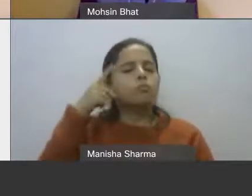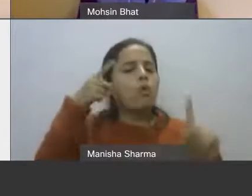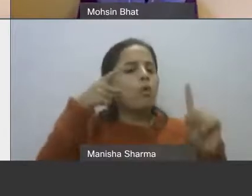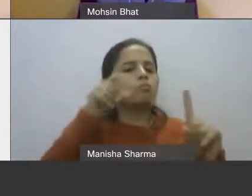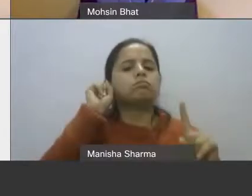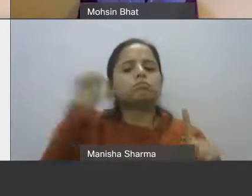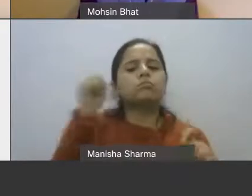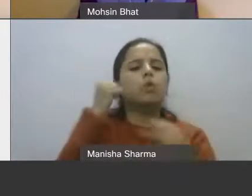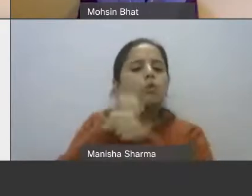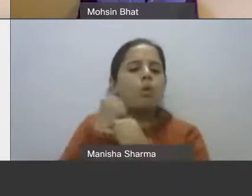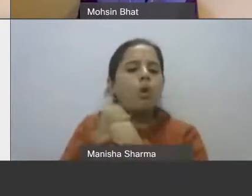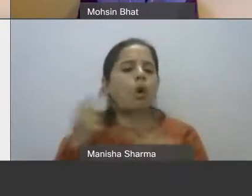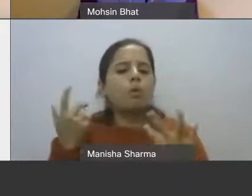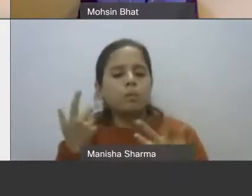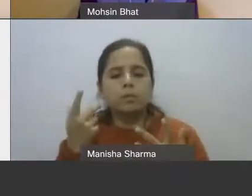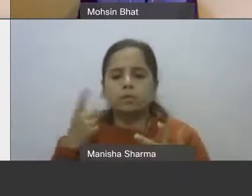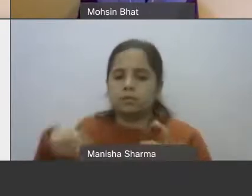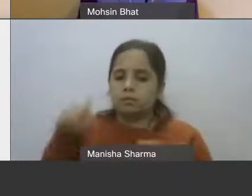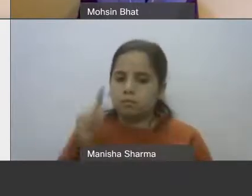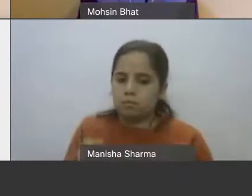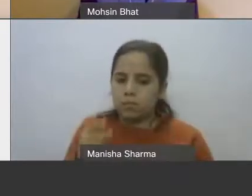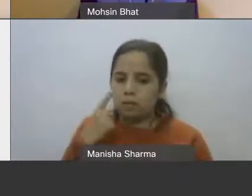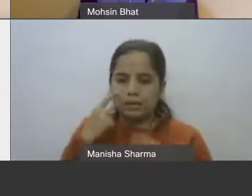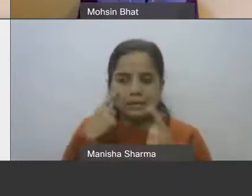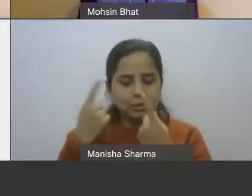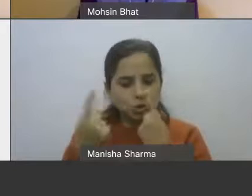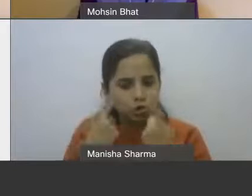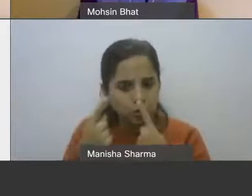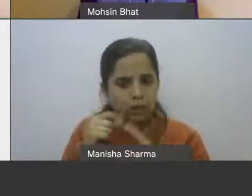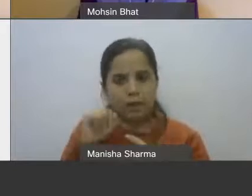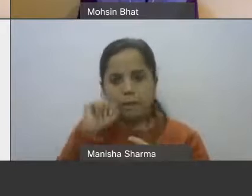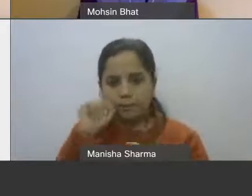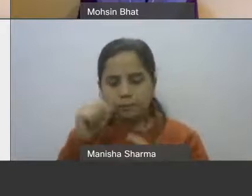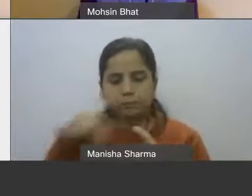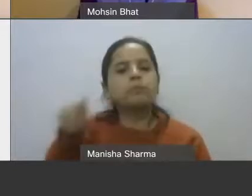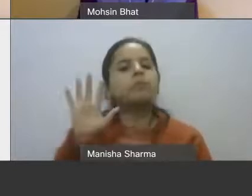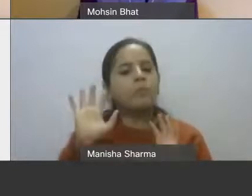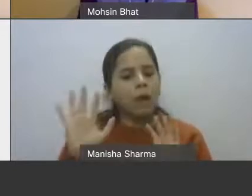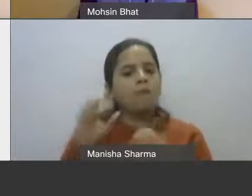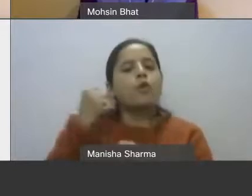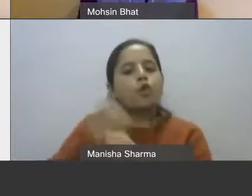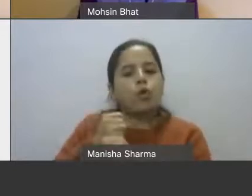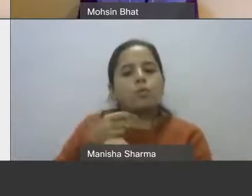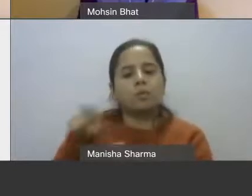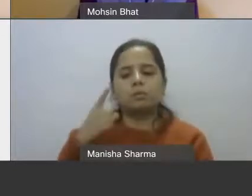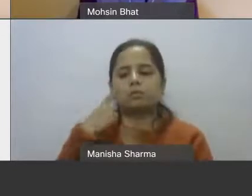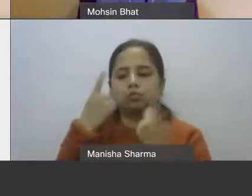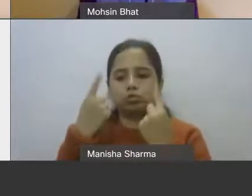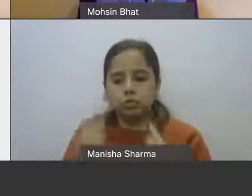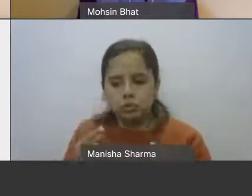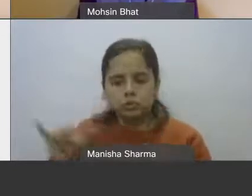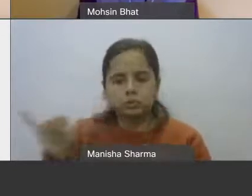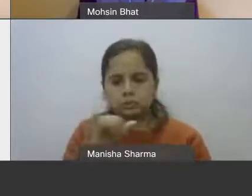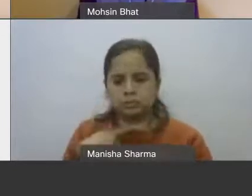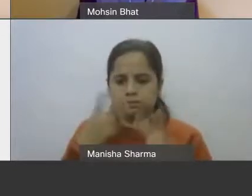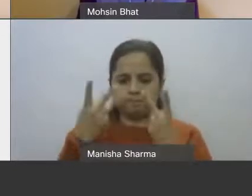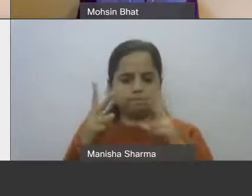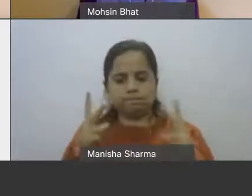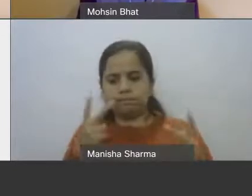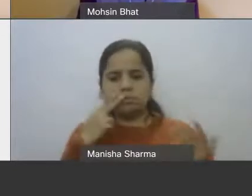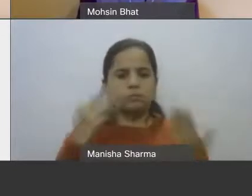present, it should have a nexus. This aim should have a nexus with the classification that the state has